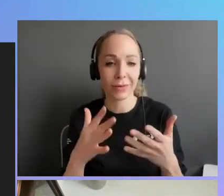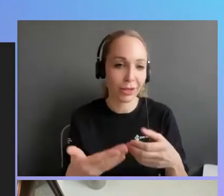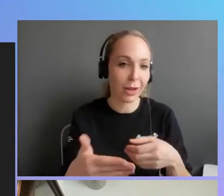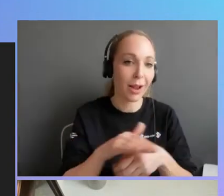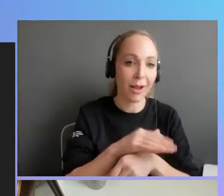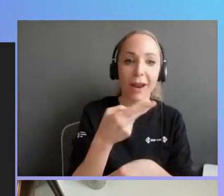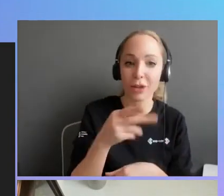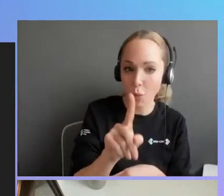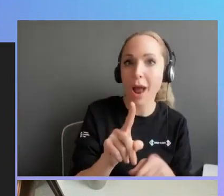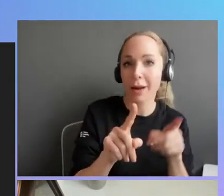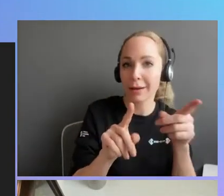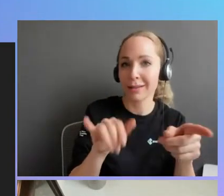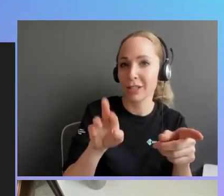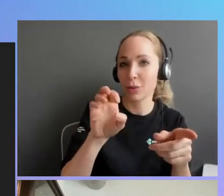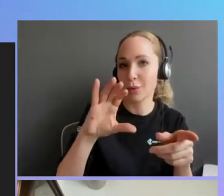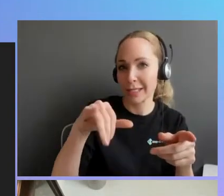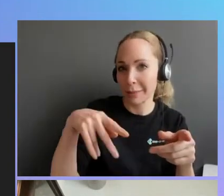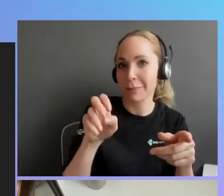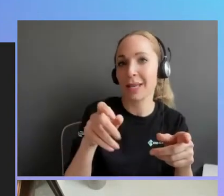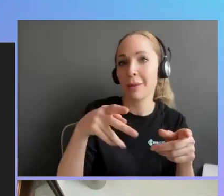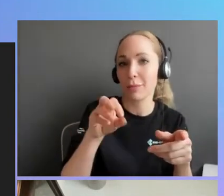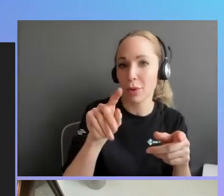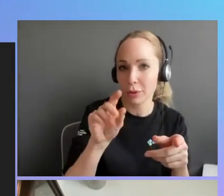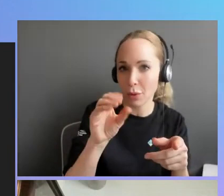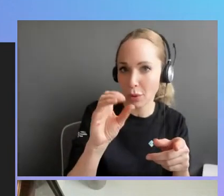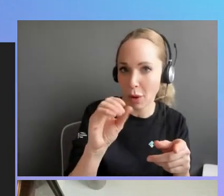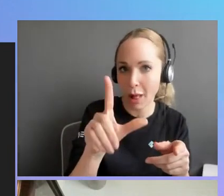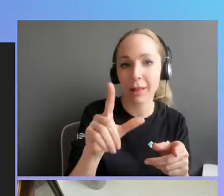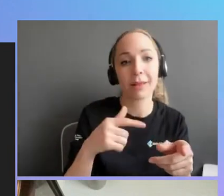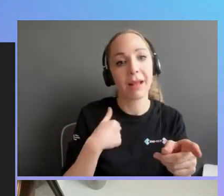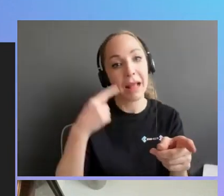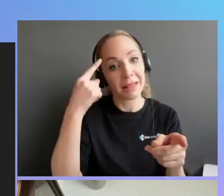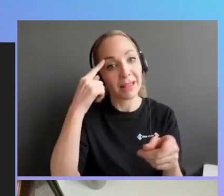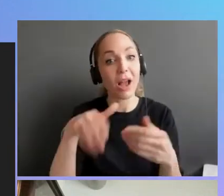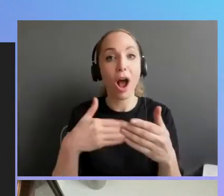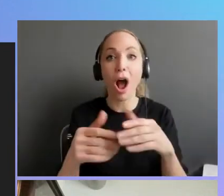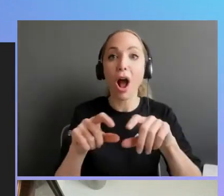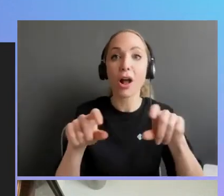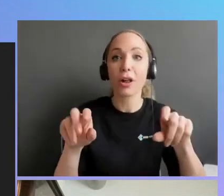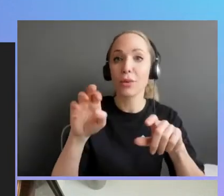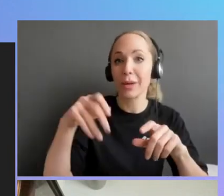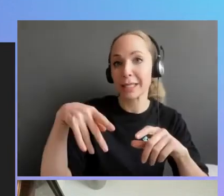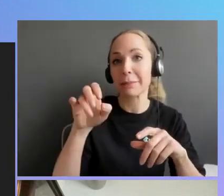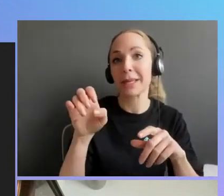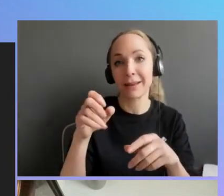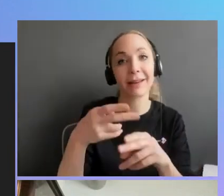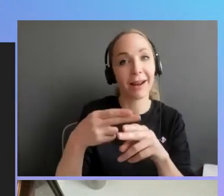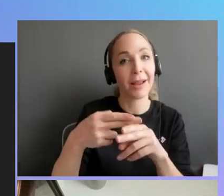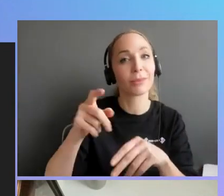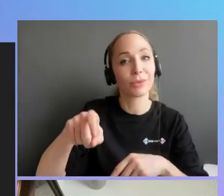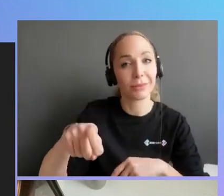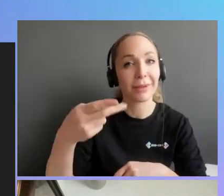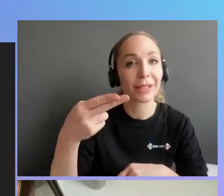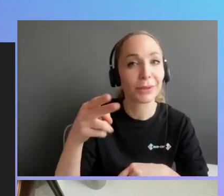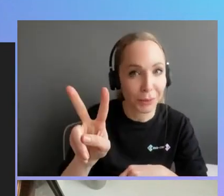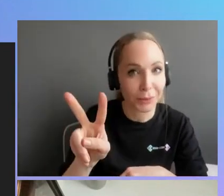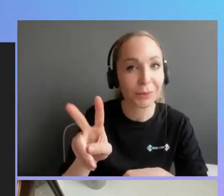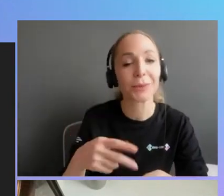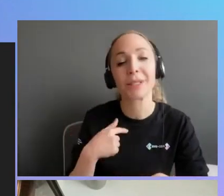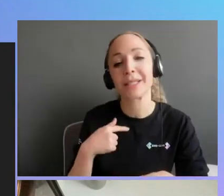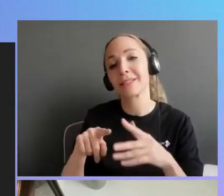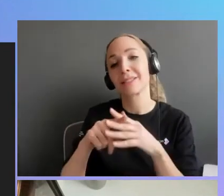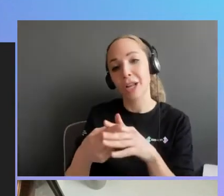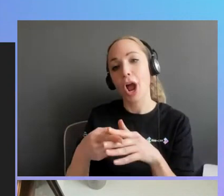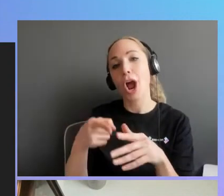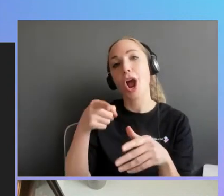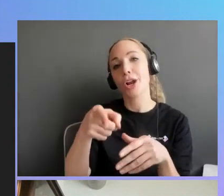dashboard, I'm probably going to say that this chocolate cake, like each recipe name should probably be an H2. So what I can do is I activated the annotations tab. I can search